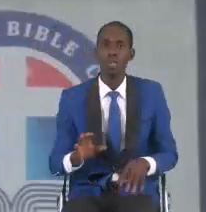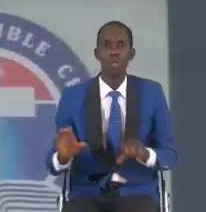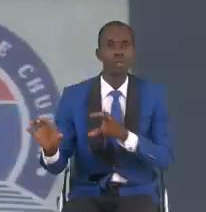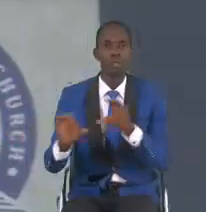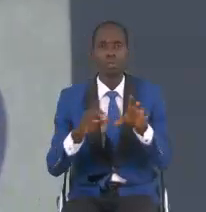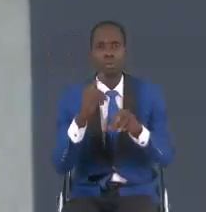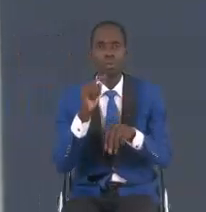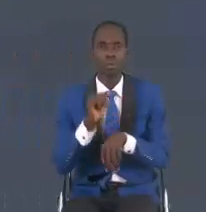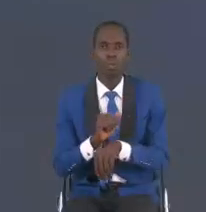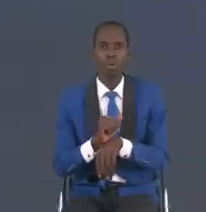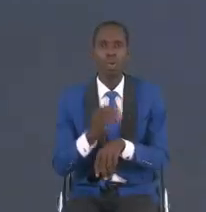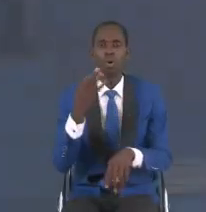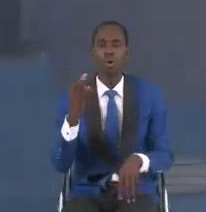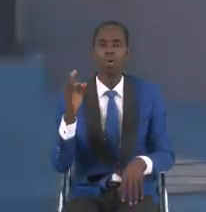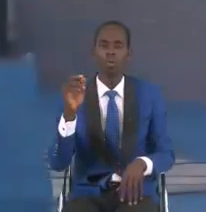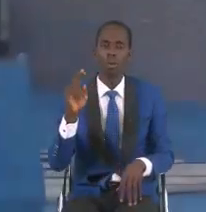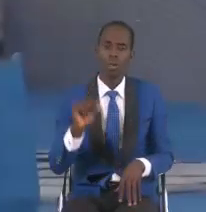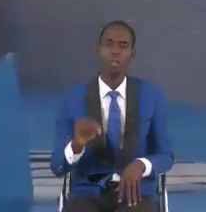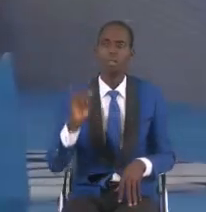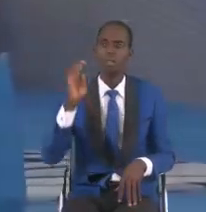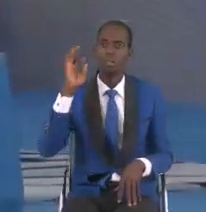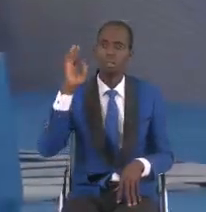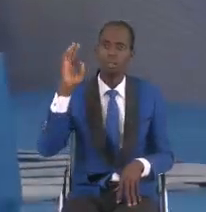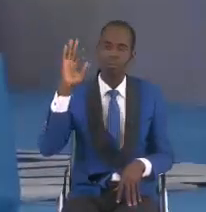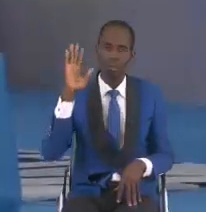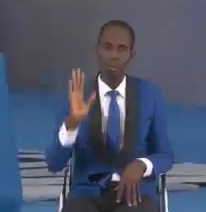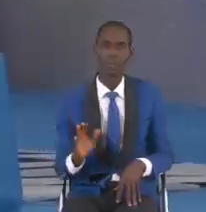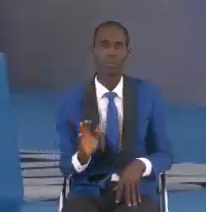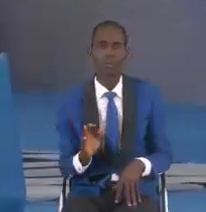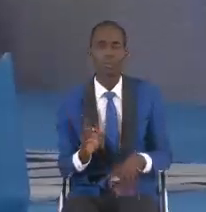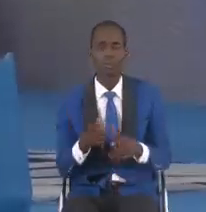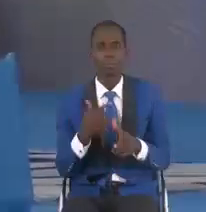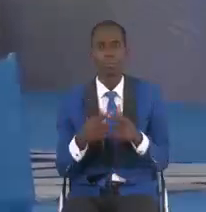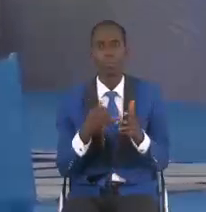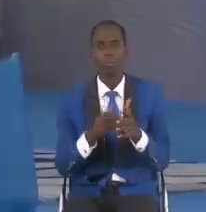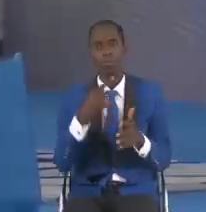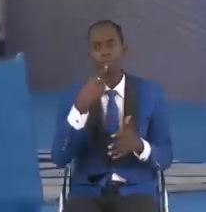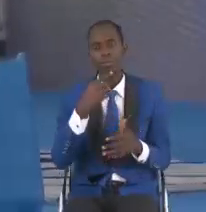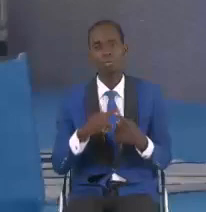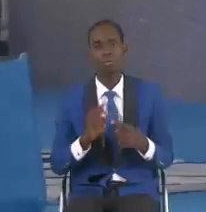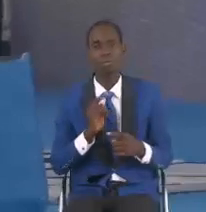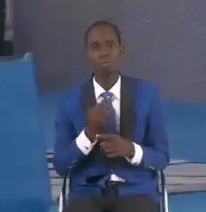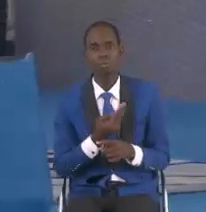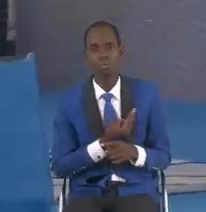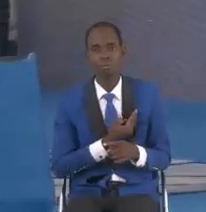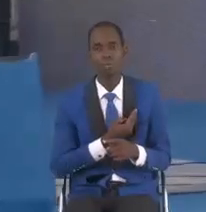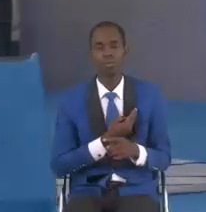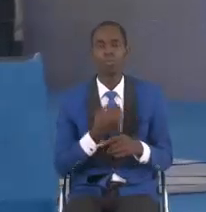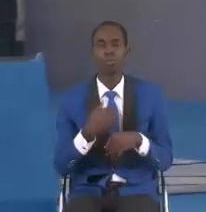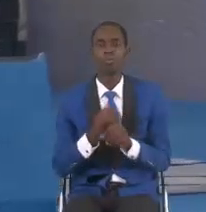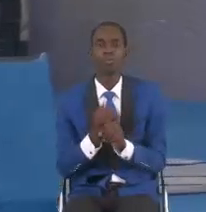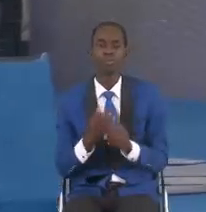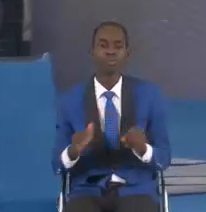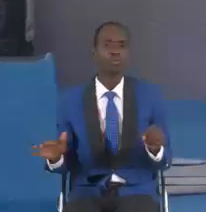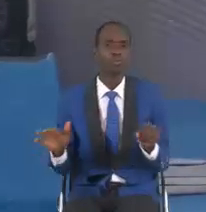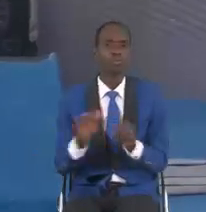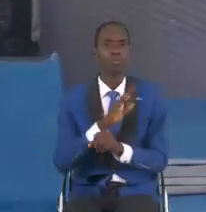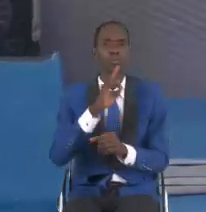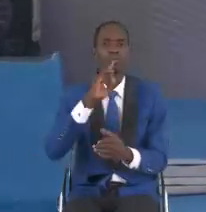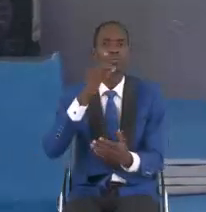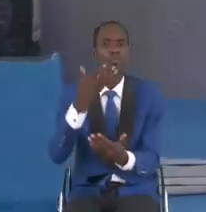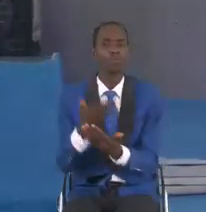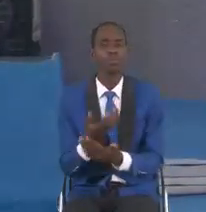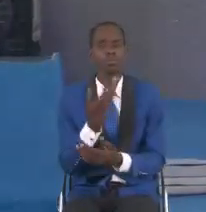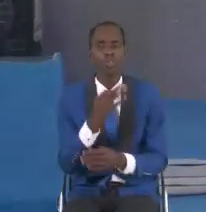work of an evangelist. Then he tells us, make full proof of thy